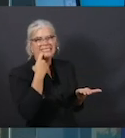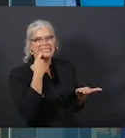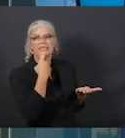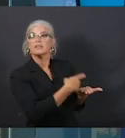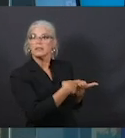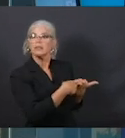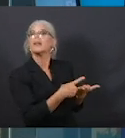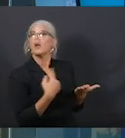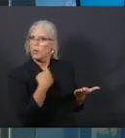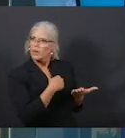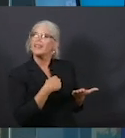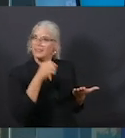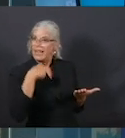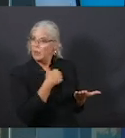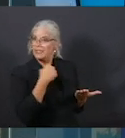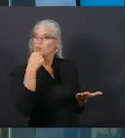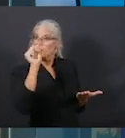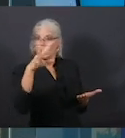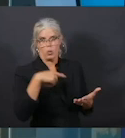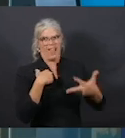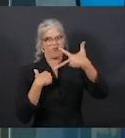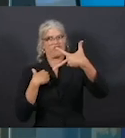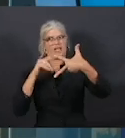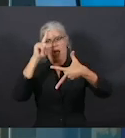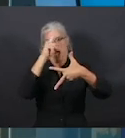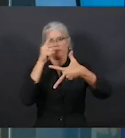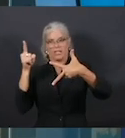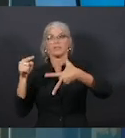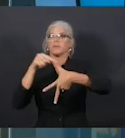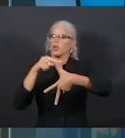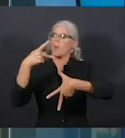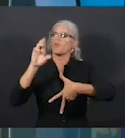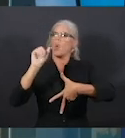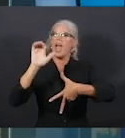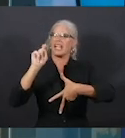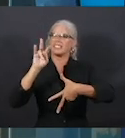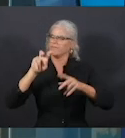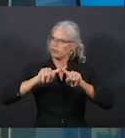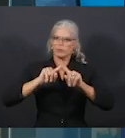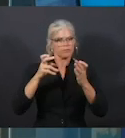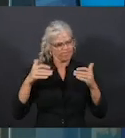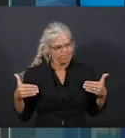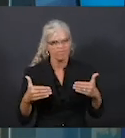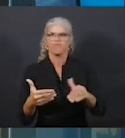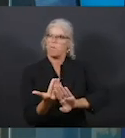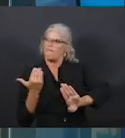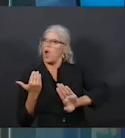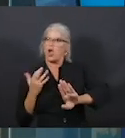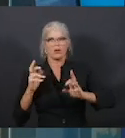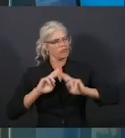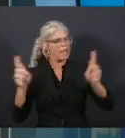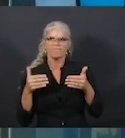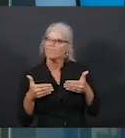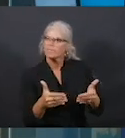3 overarching objectives, and that is to be proactive, and we have certainly been proactive, more proactive than any other state at any time. We knew that we were going to